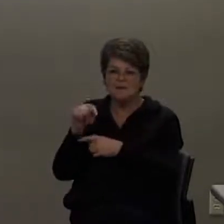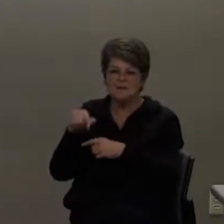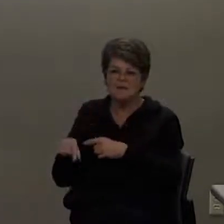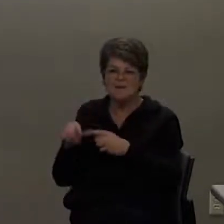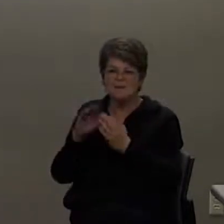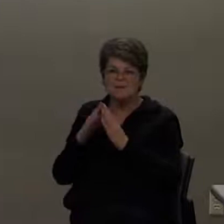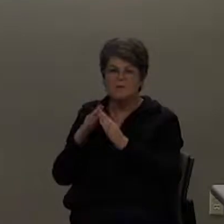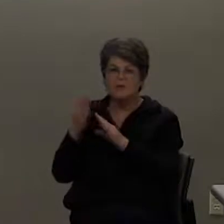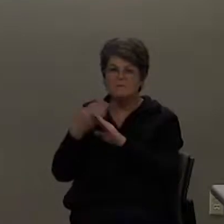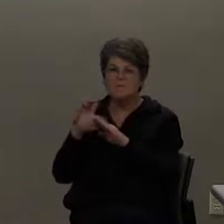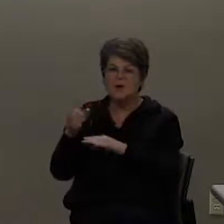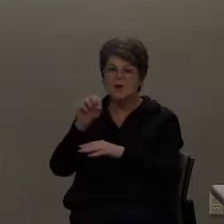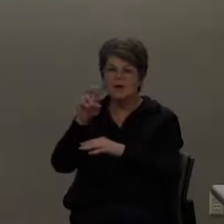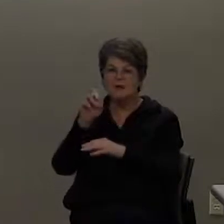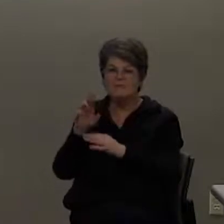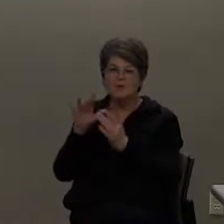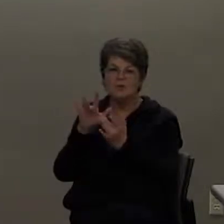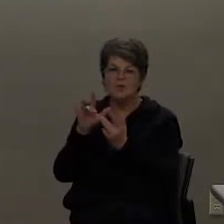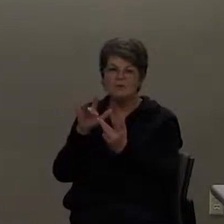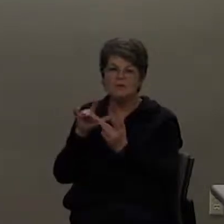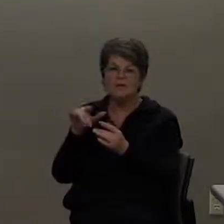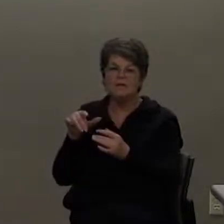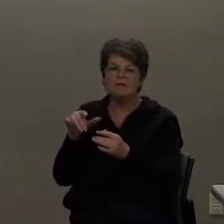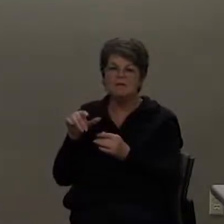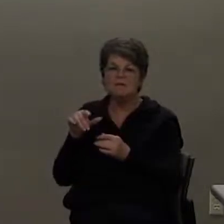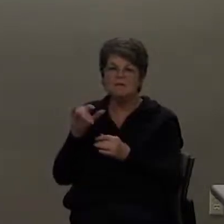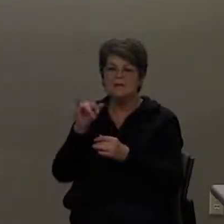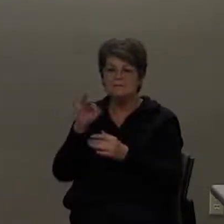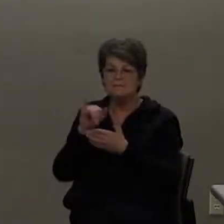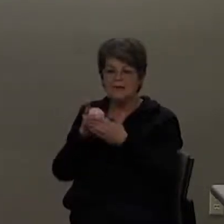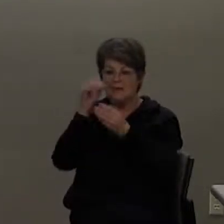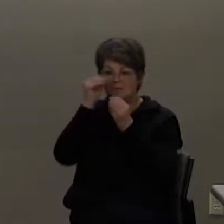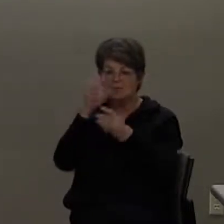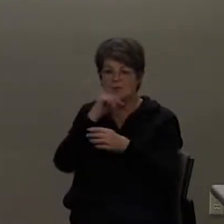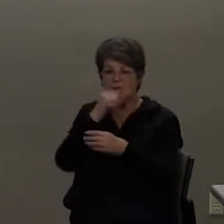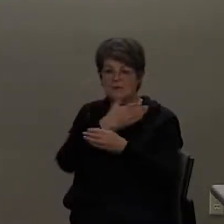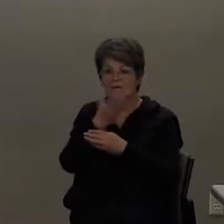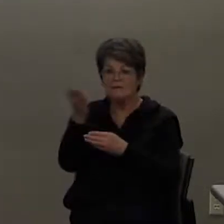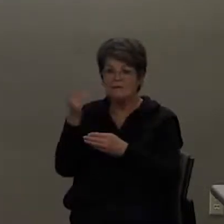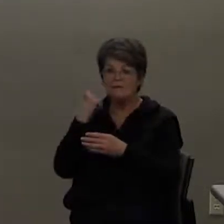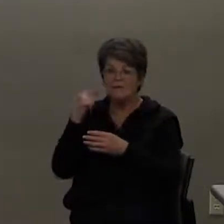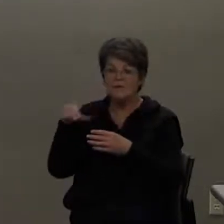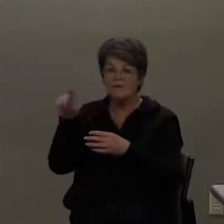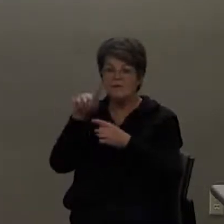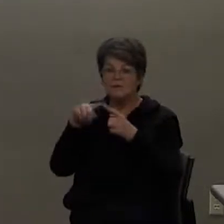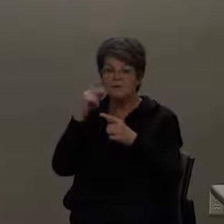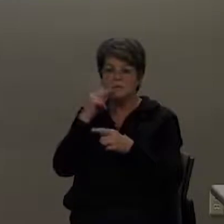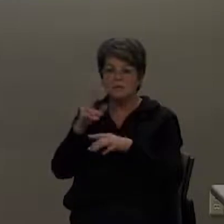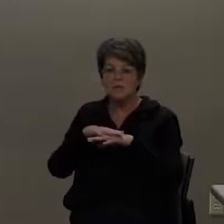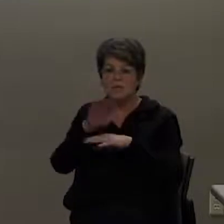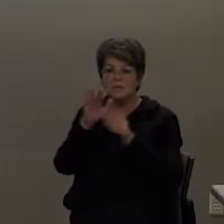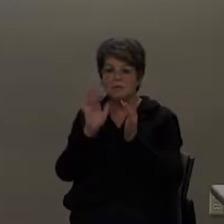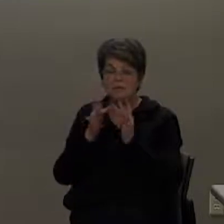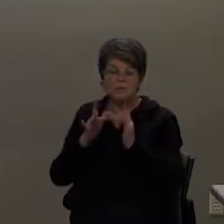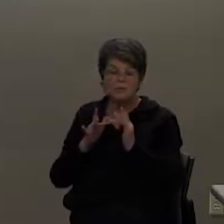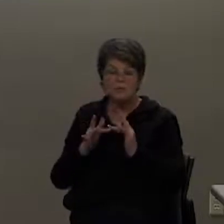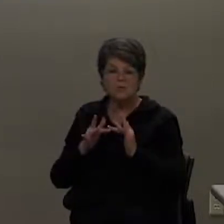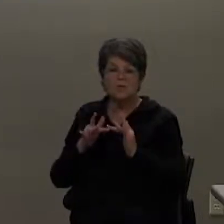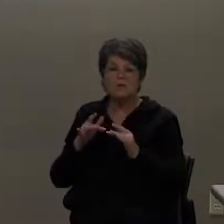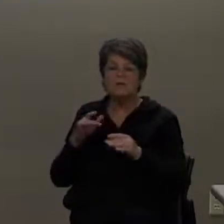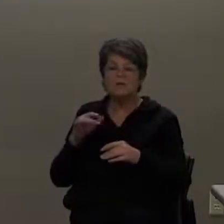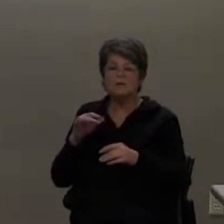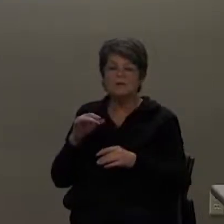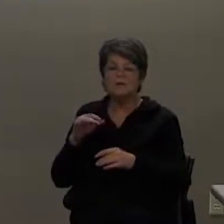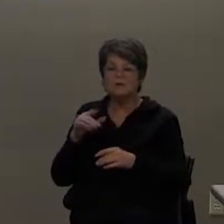before they ever contact this community. And if that information is not out there for them to see on your websites and in the